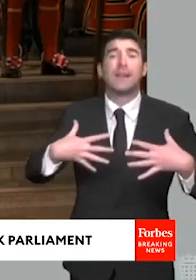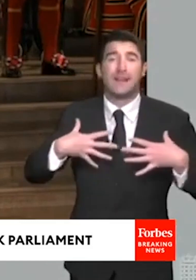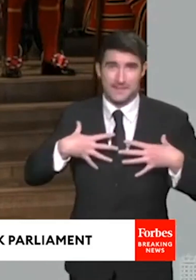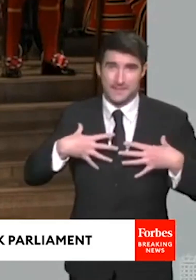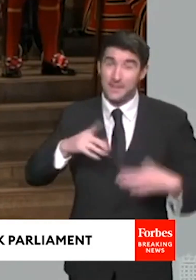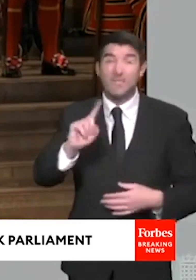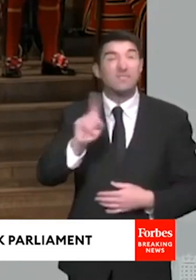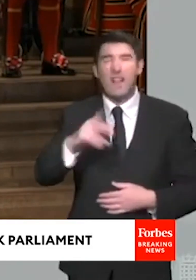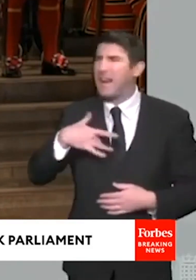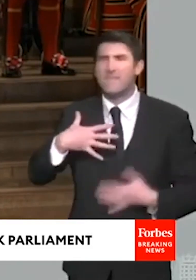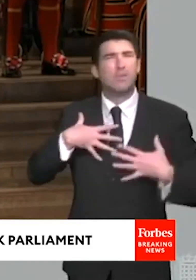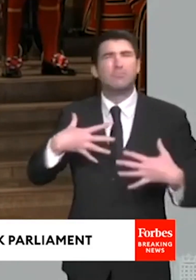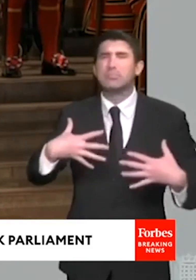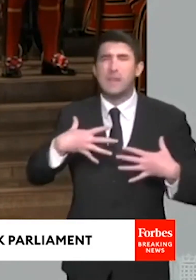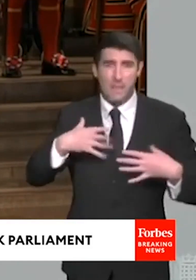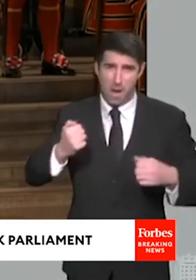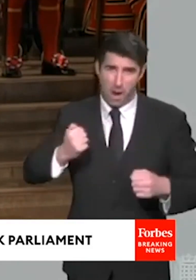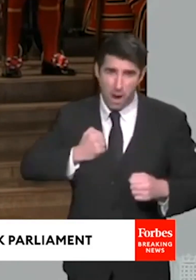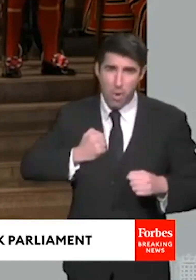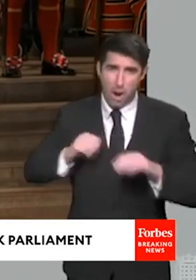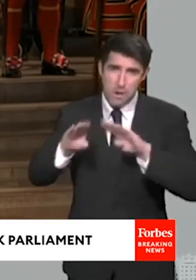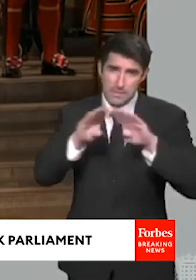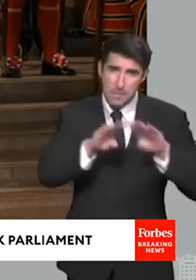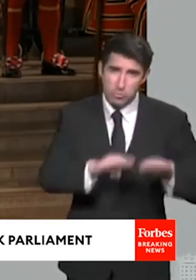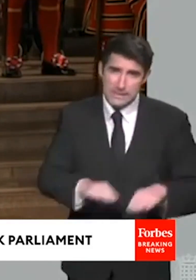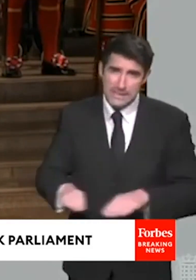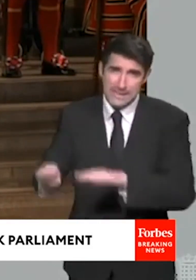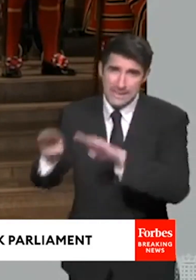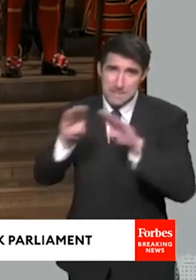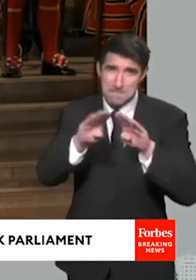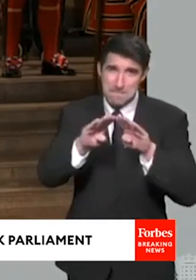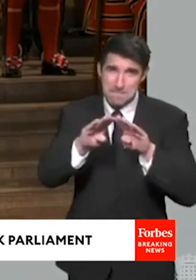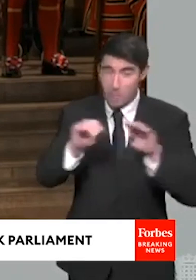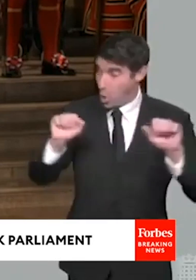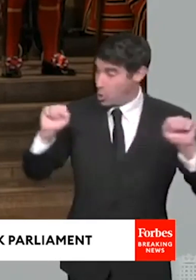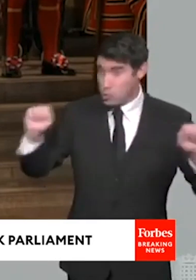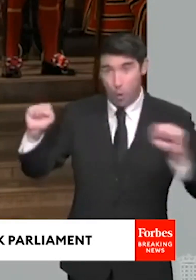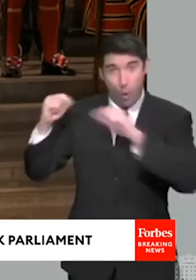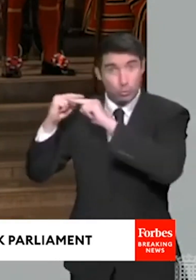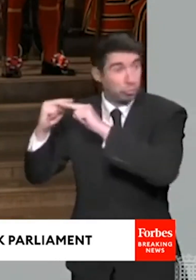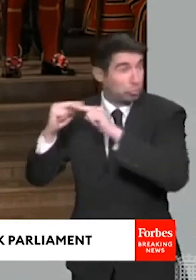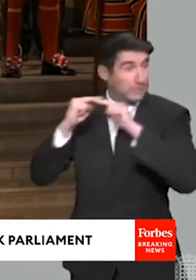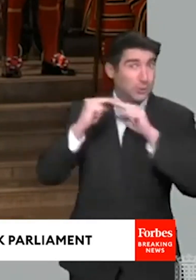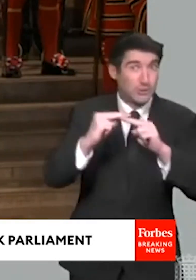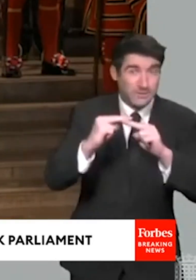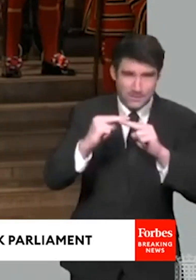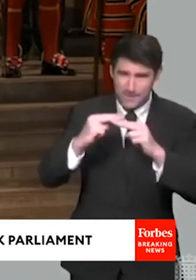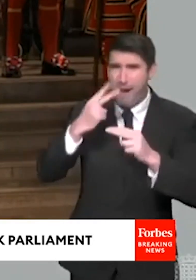That your traditions are ancient, we see in the construction of this great